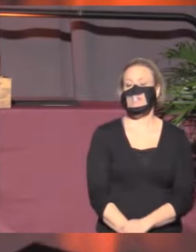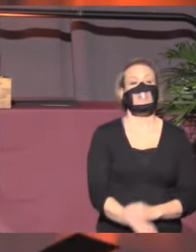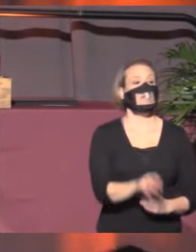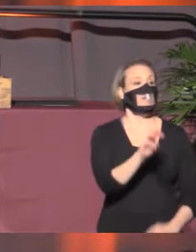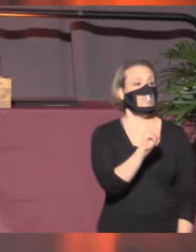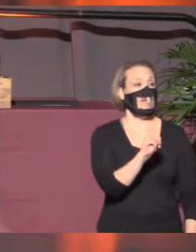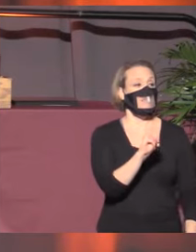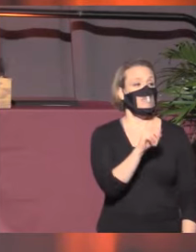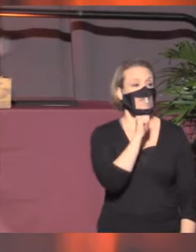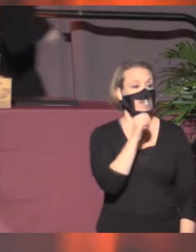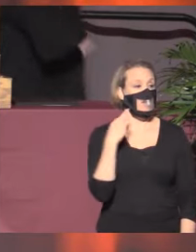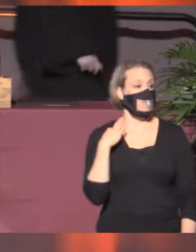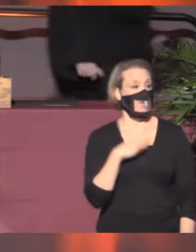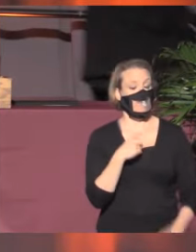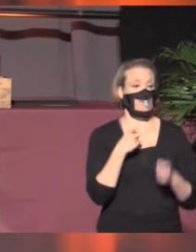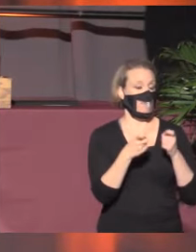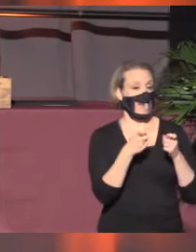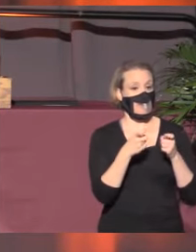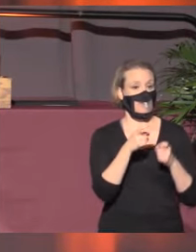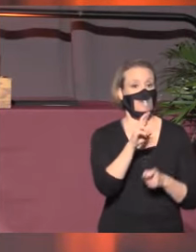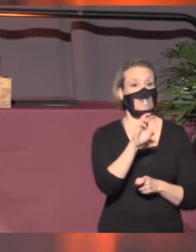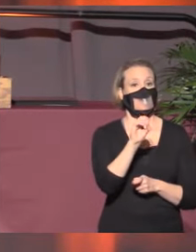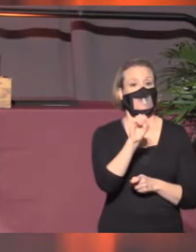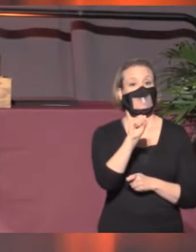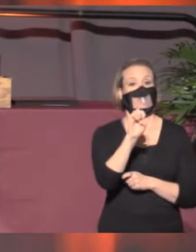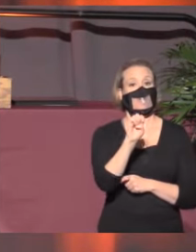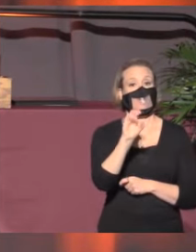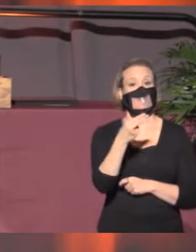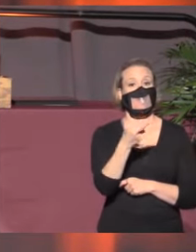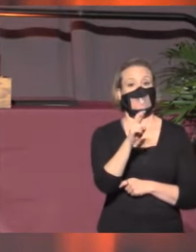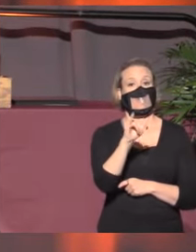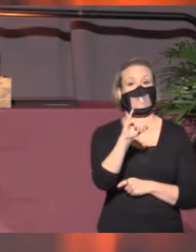Master of Nonprofit Management, Rose Christensen.